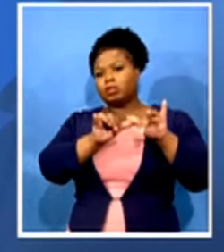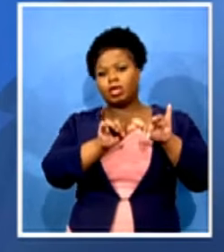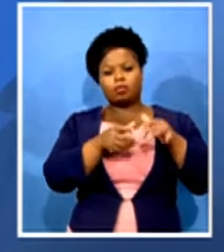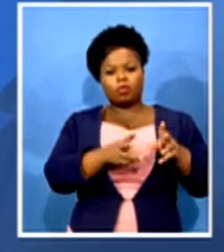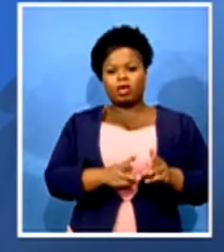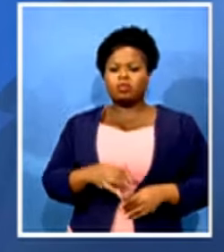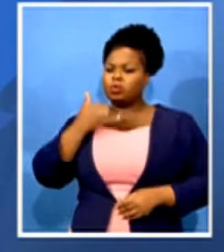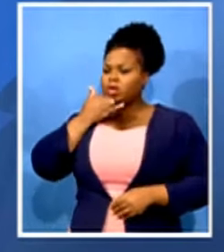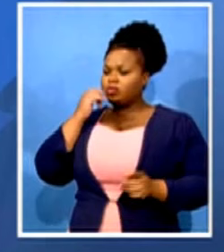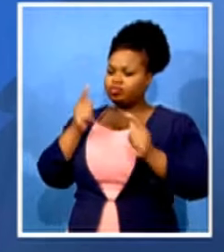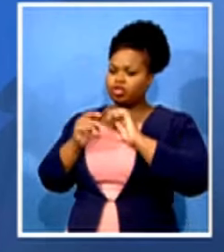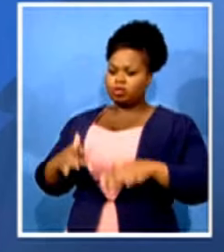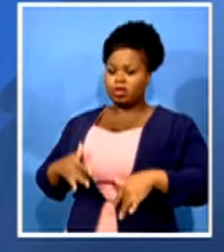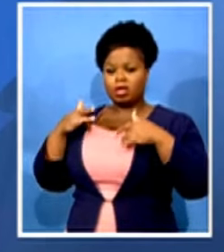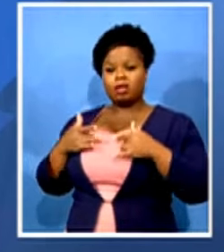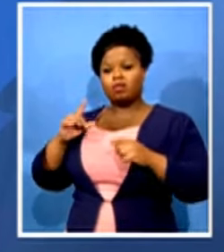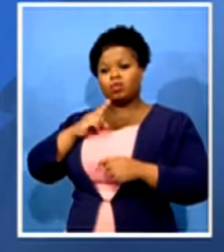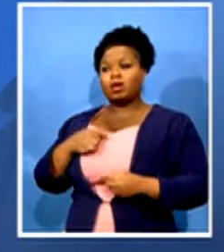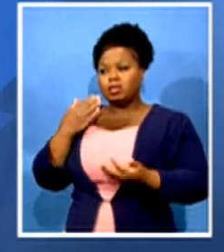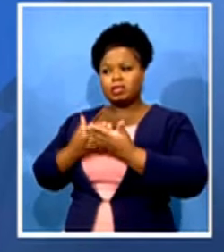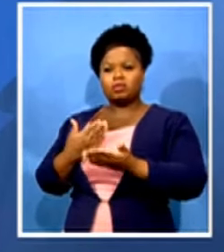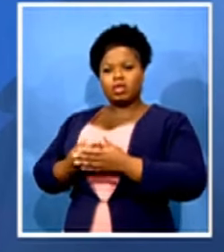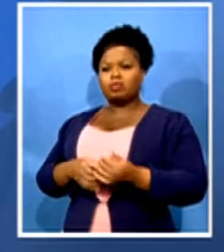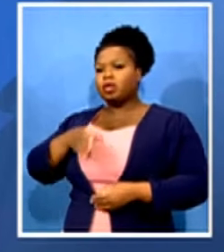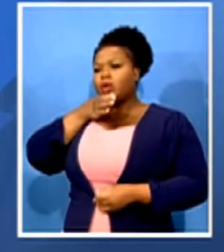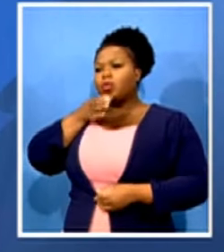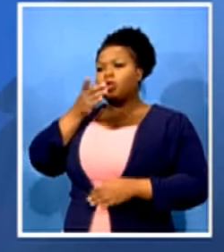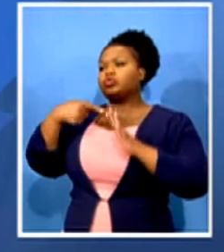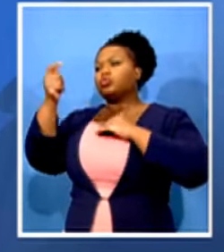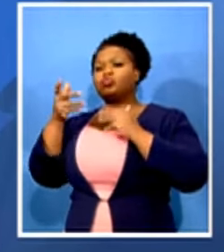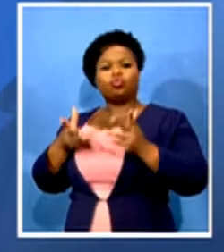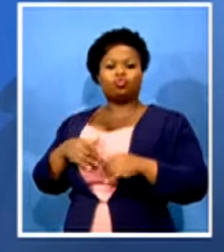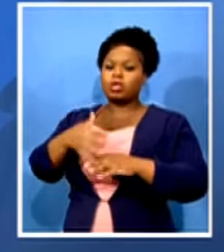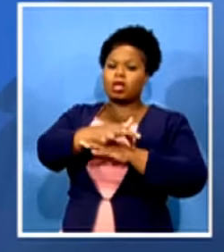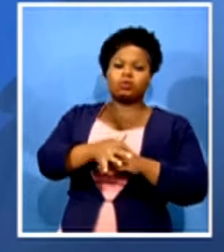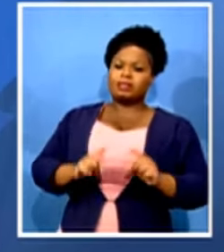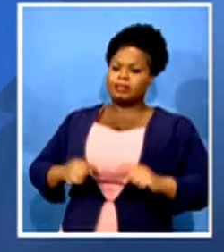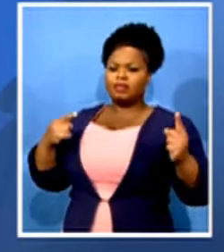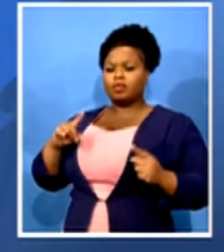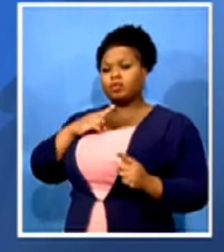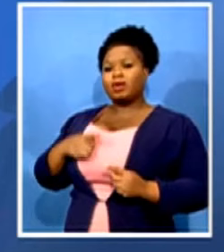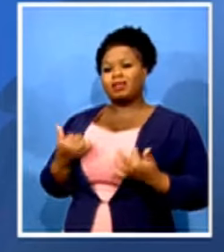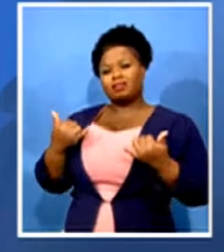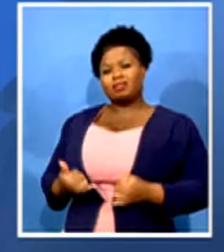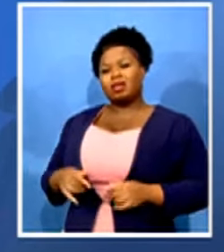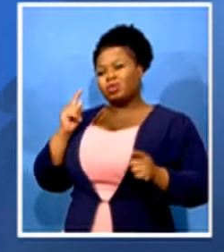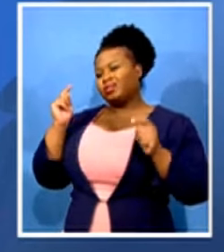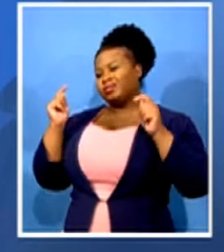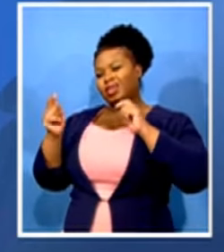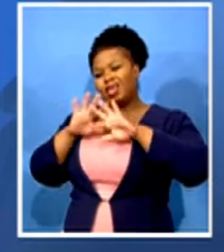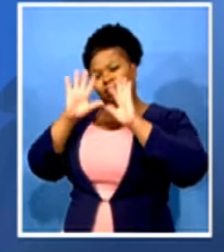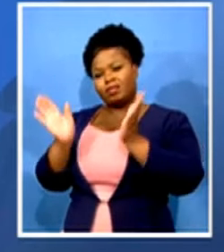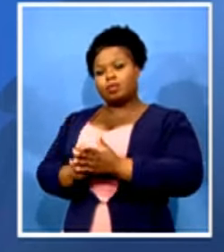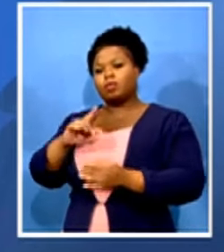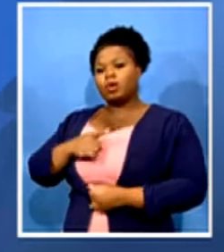become bottle stores. But when we say work with us through the spaces and time of evolution for us to be able to recuperate some of the